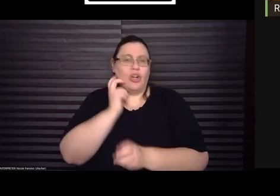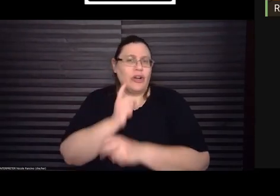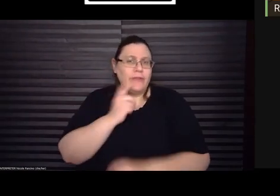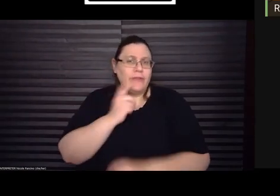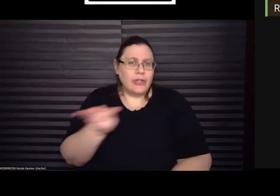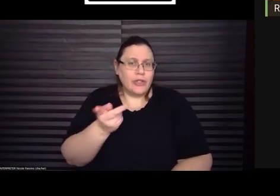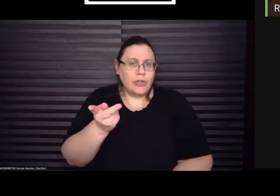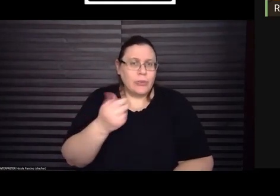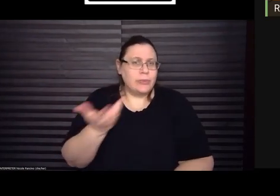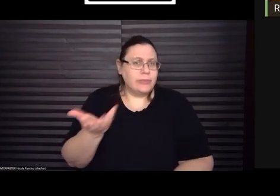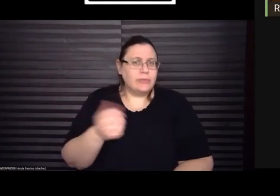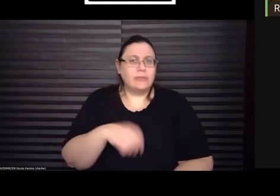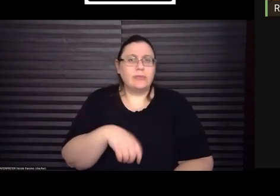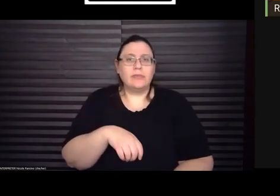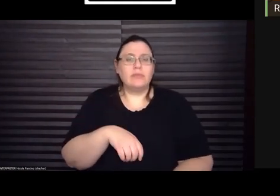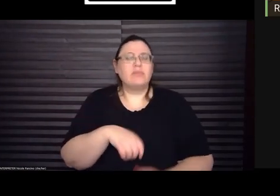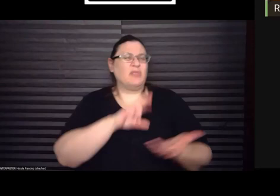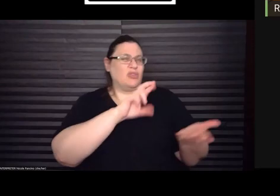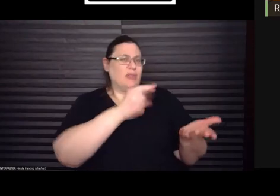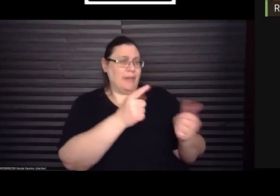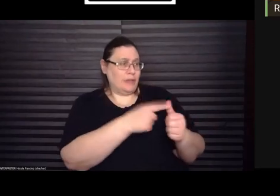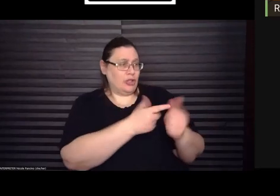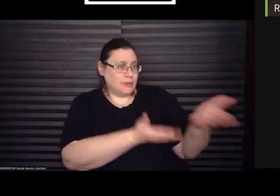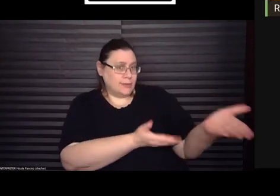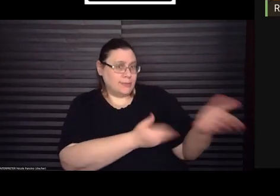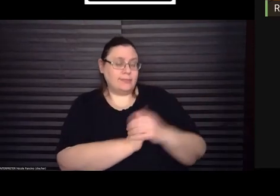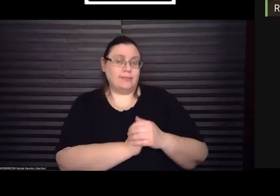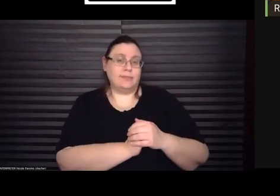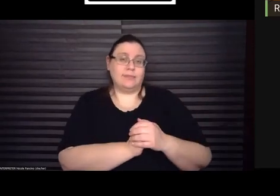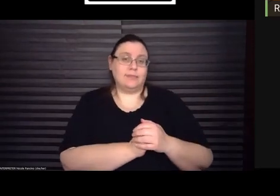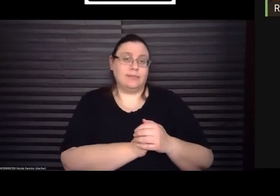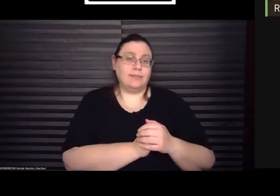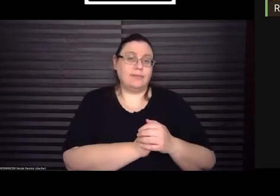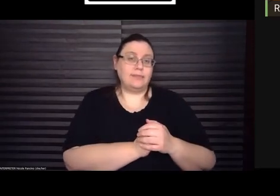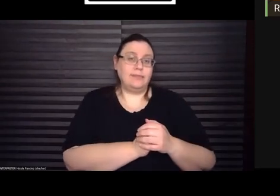challenging for you? And Rivka, we'll start with you.